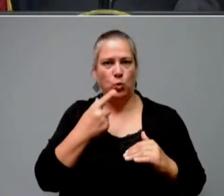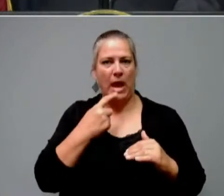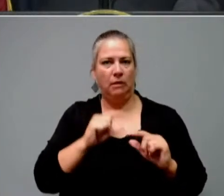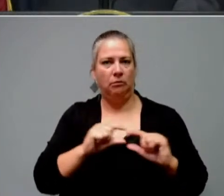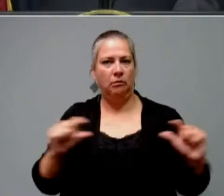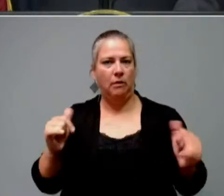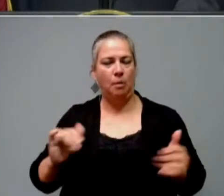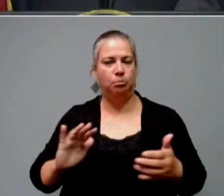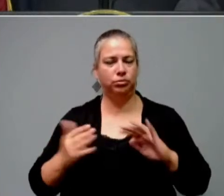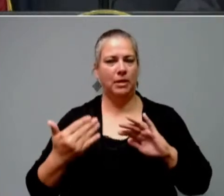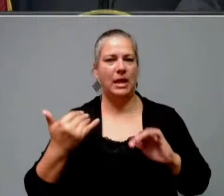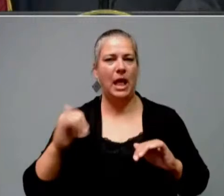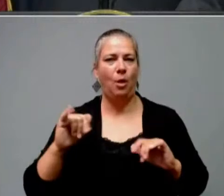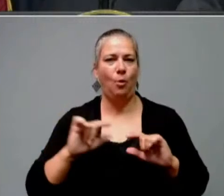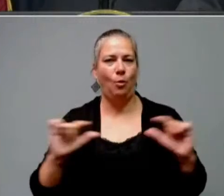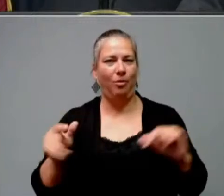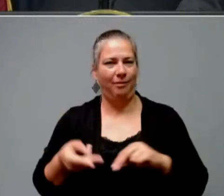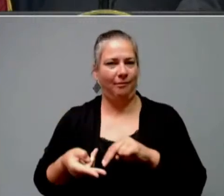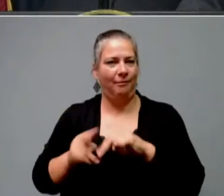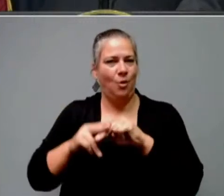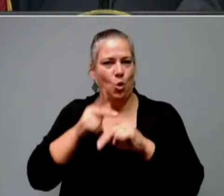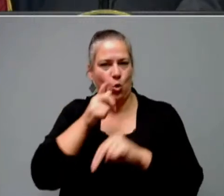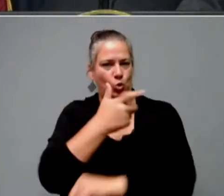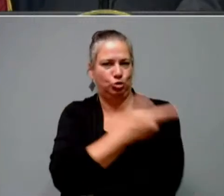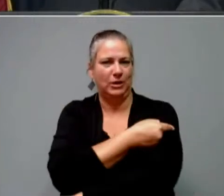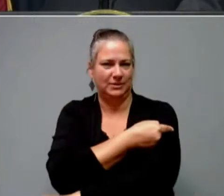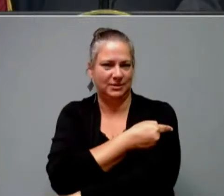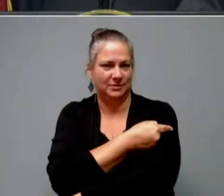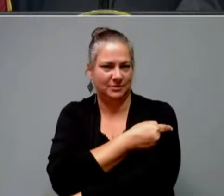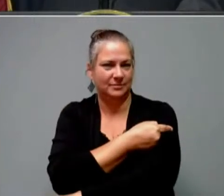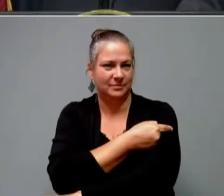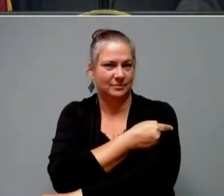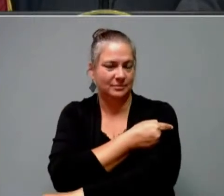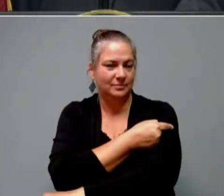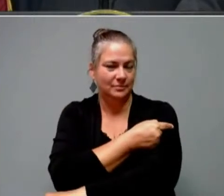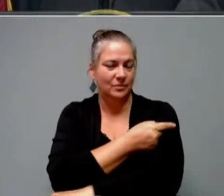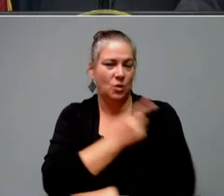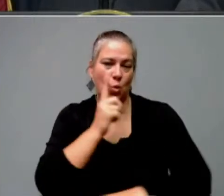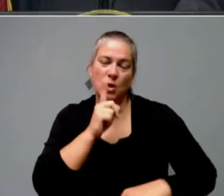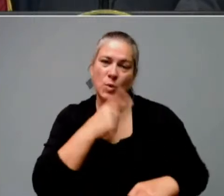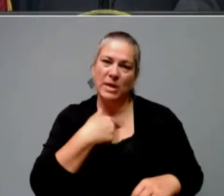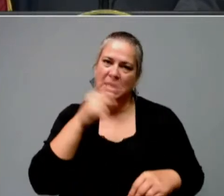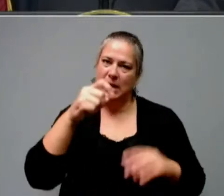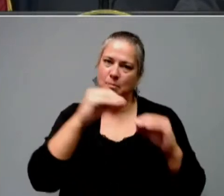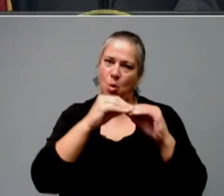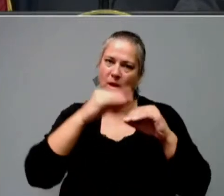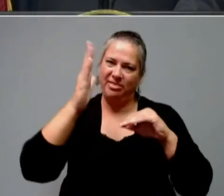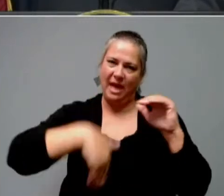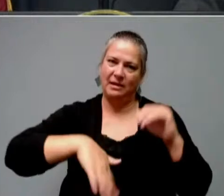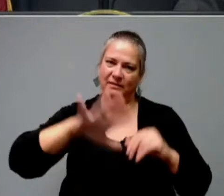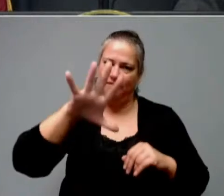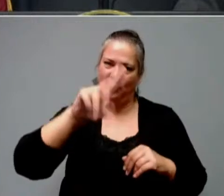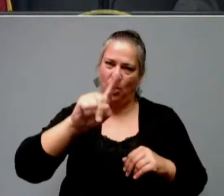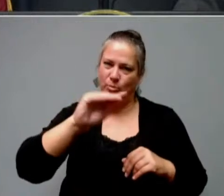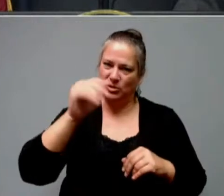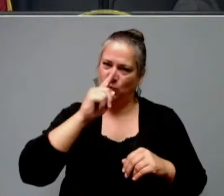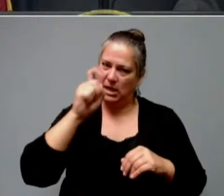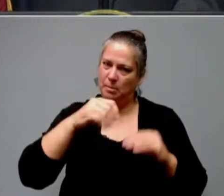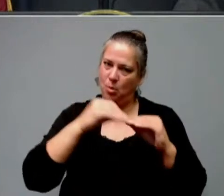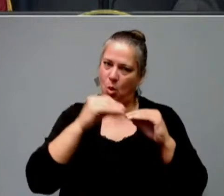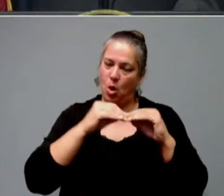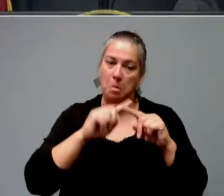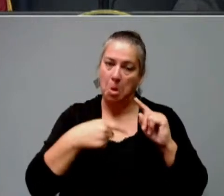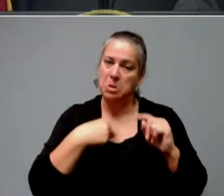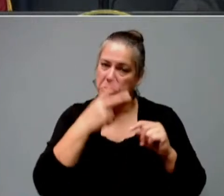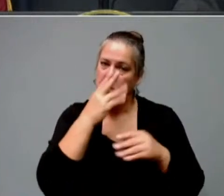variant, it's probably not yellow anymore. We need a lot more than 51%, but we are seeing movement in 30 to 39-year-olds,